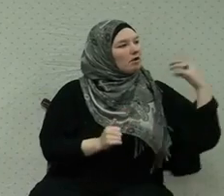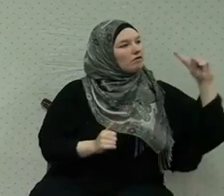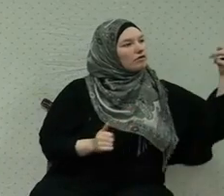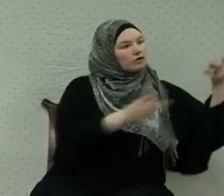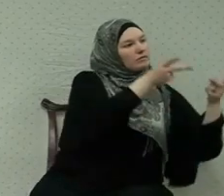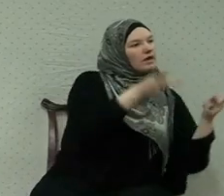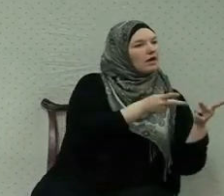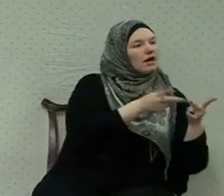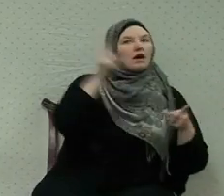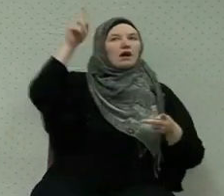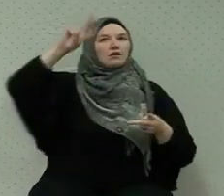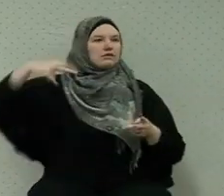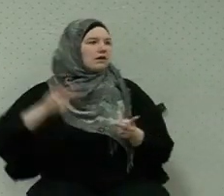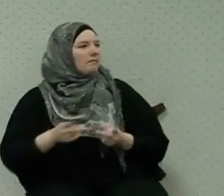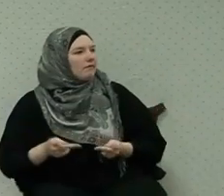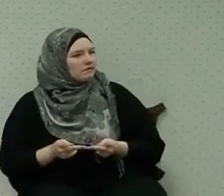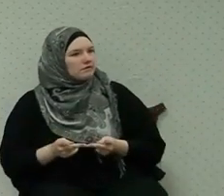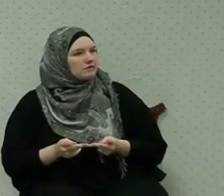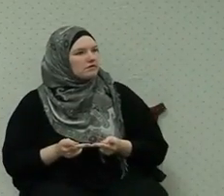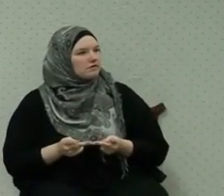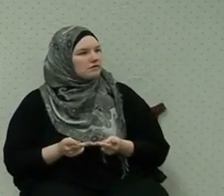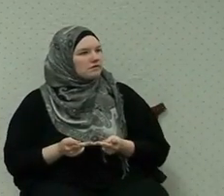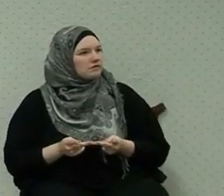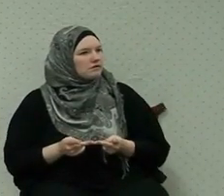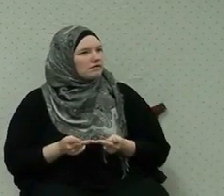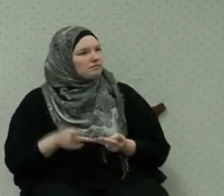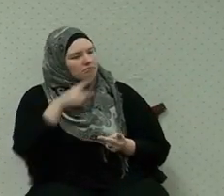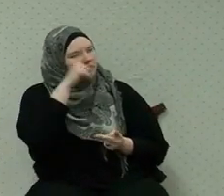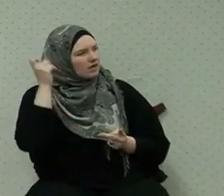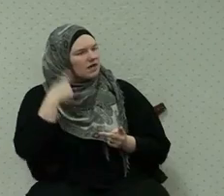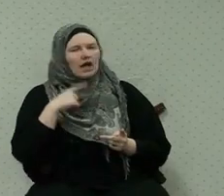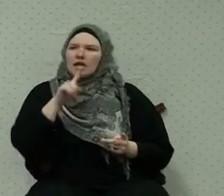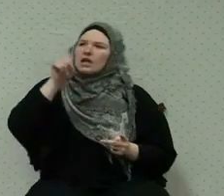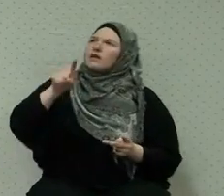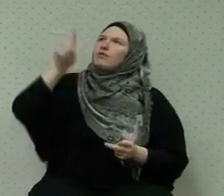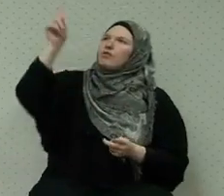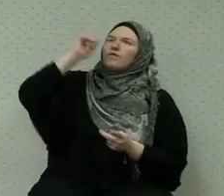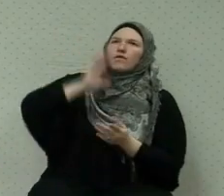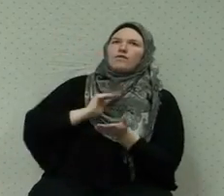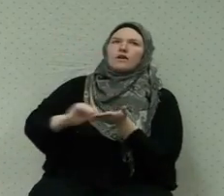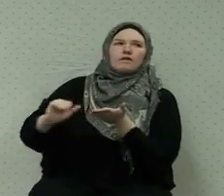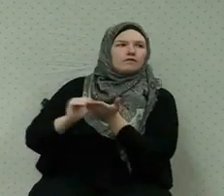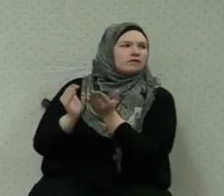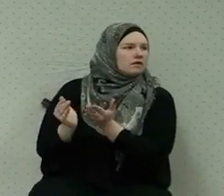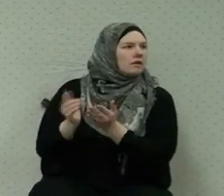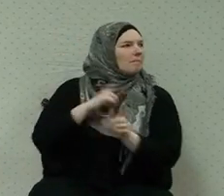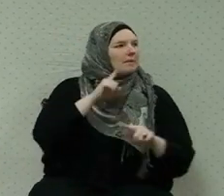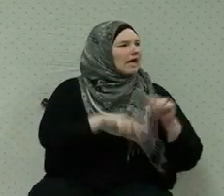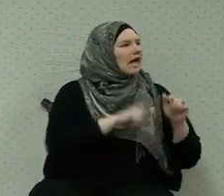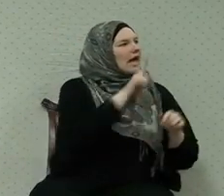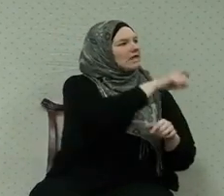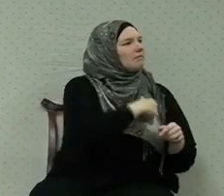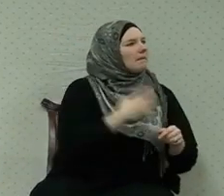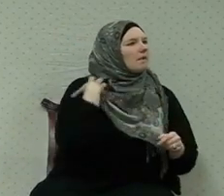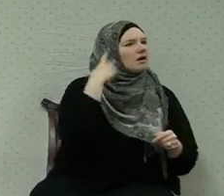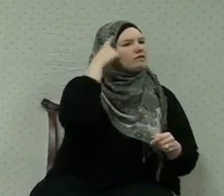place. Why? Because I can ask Allah for forgiveness, but I can't ask my boss